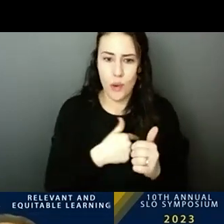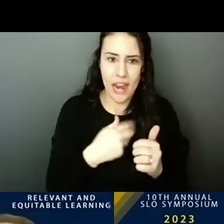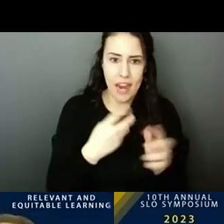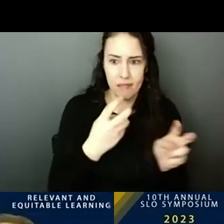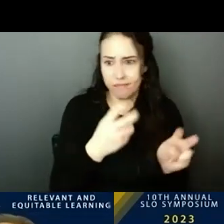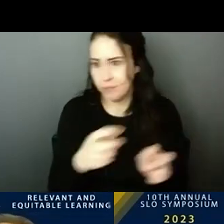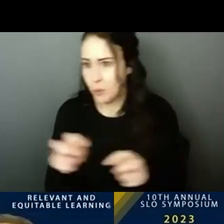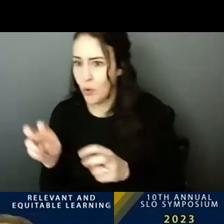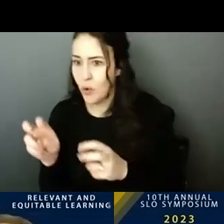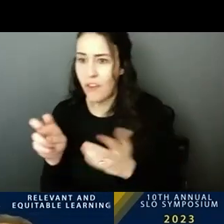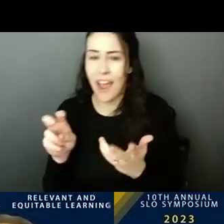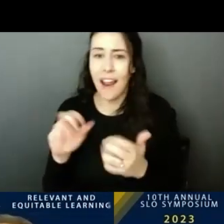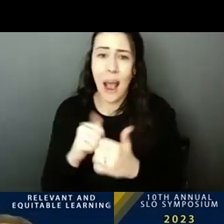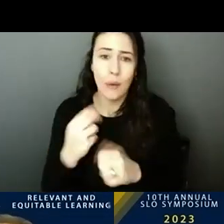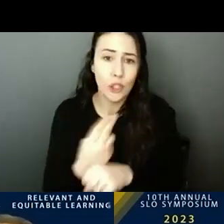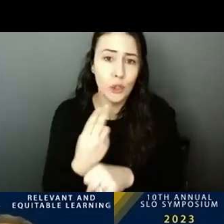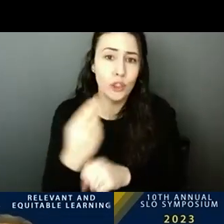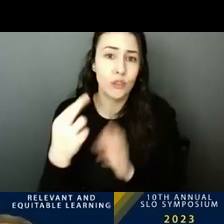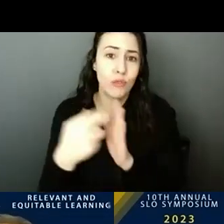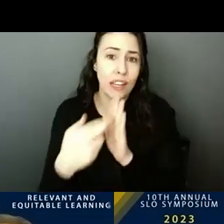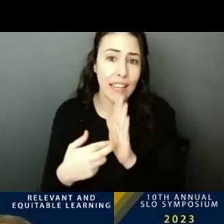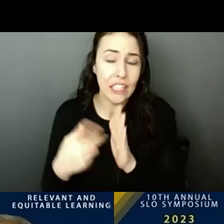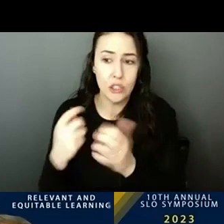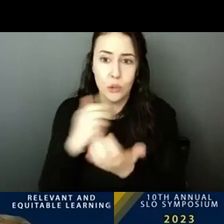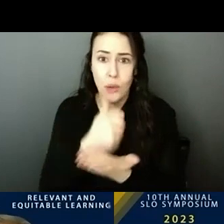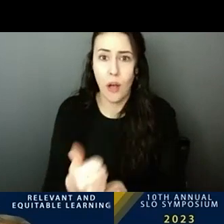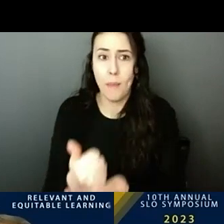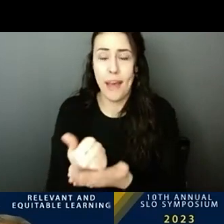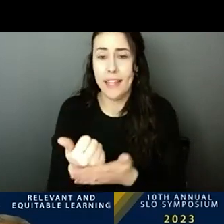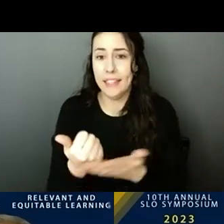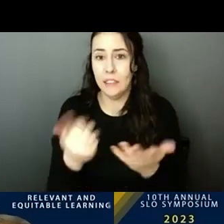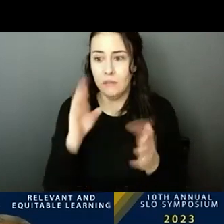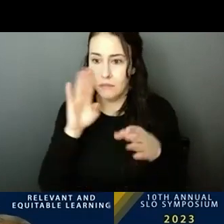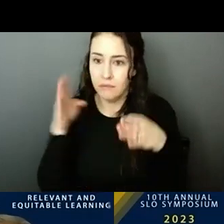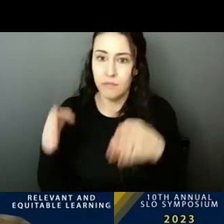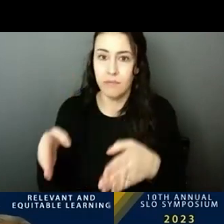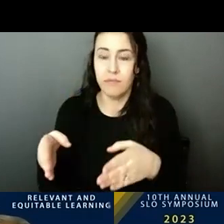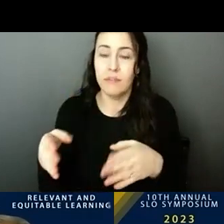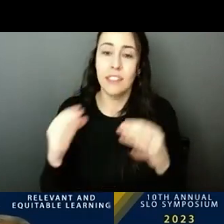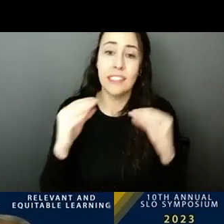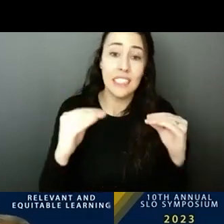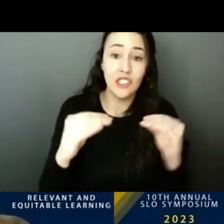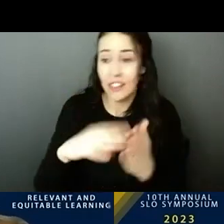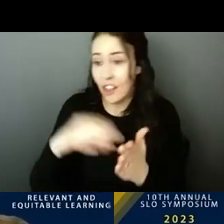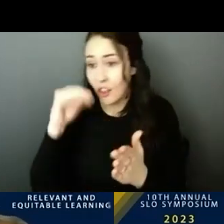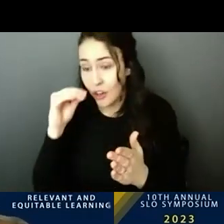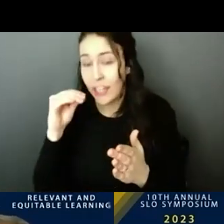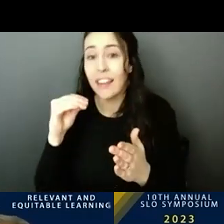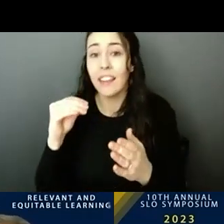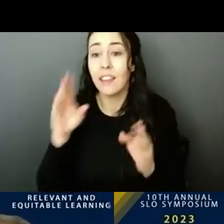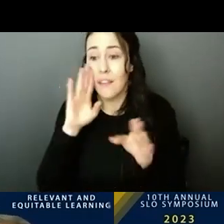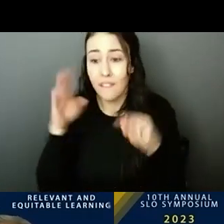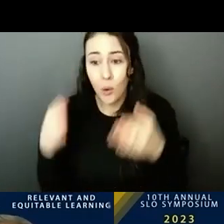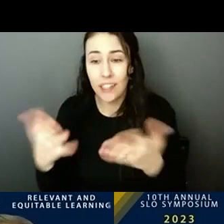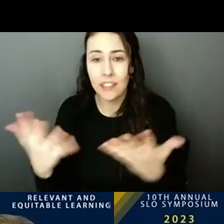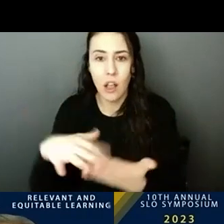how might we use regulations to help us move in this direction, that the focus of teaching and learning is actually the learning part. And